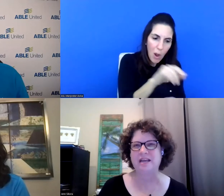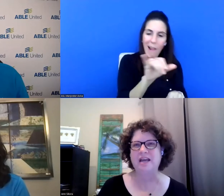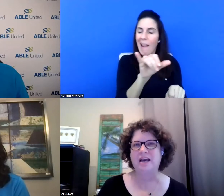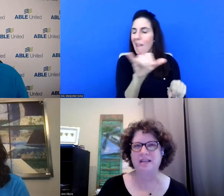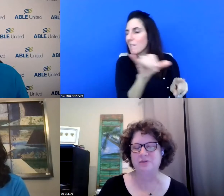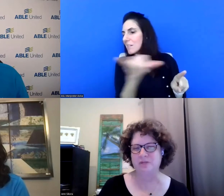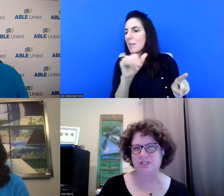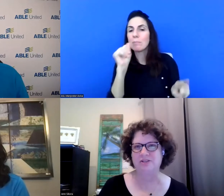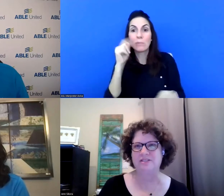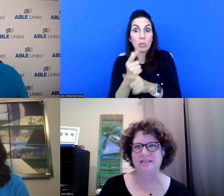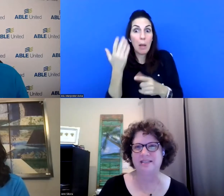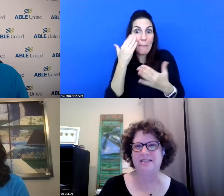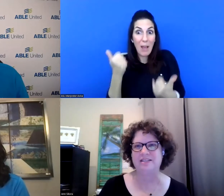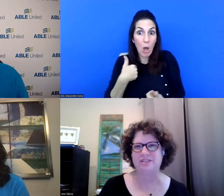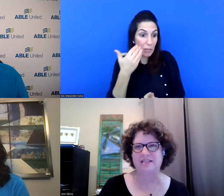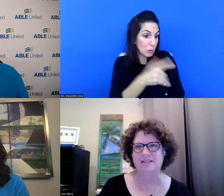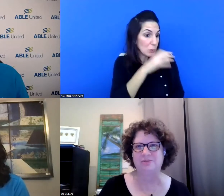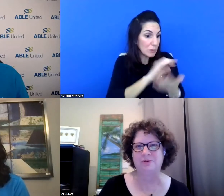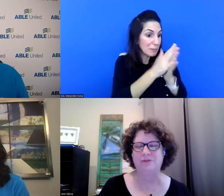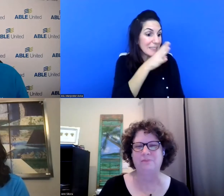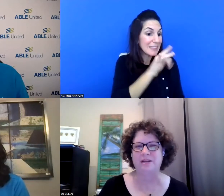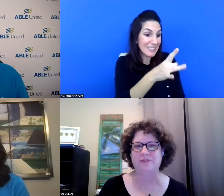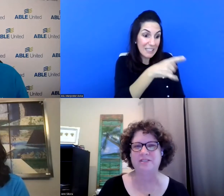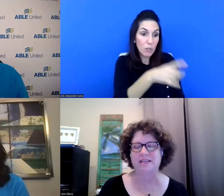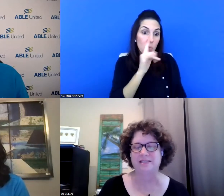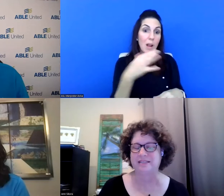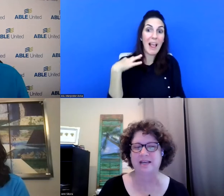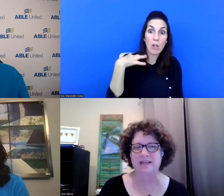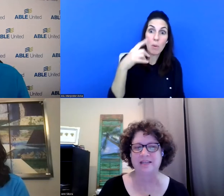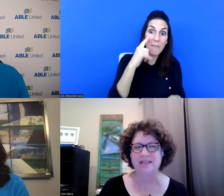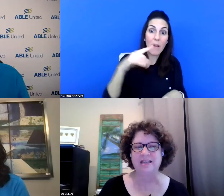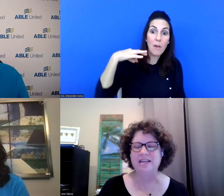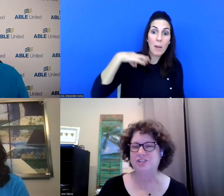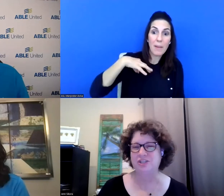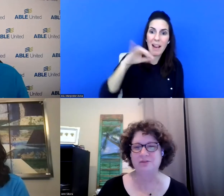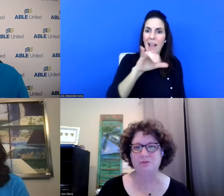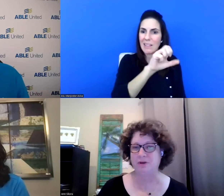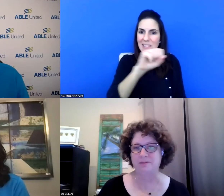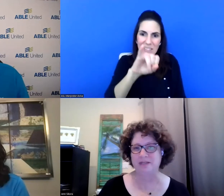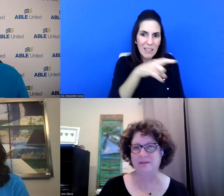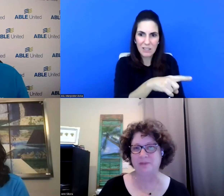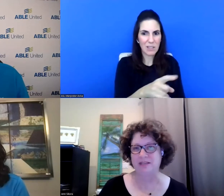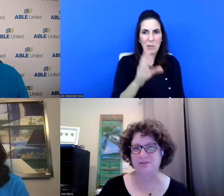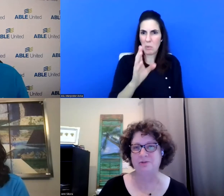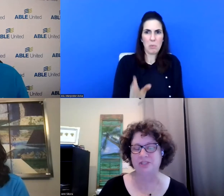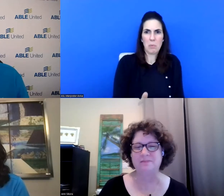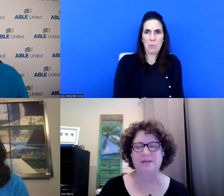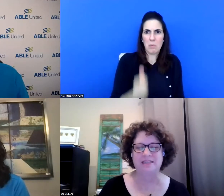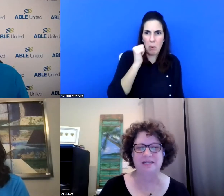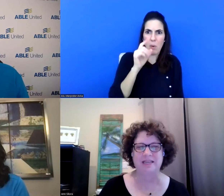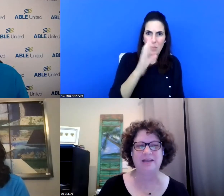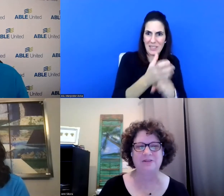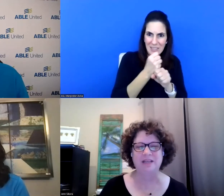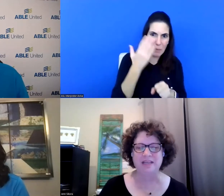because I know when she turns 18 that she's eligible for benefits like SSI. She will probably not be eligible if she has